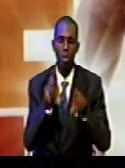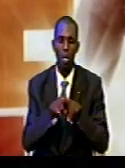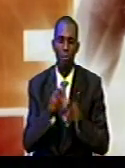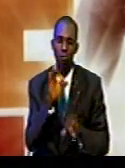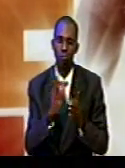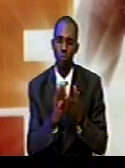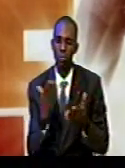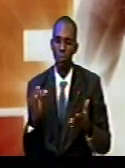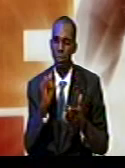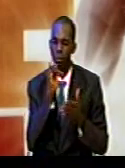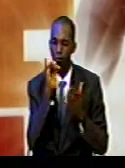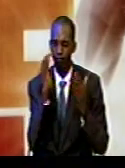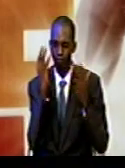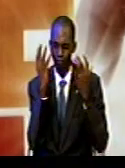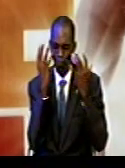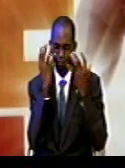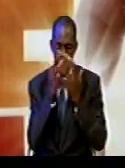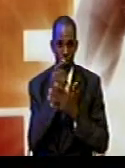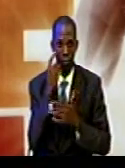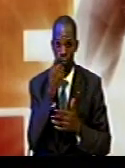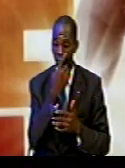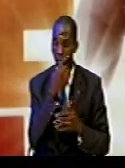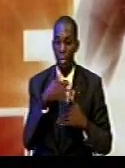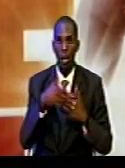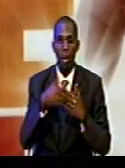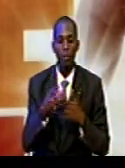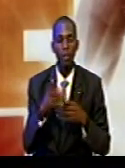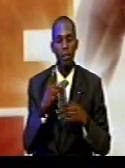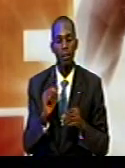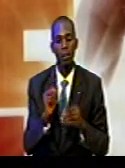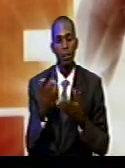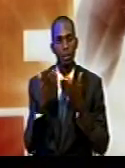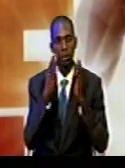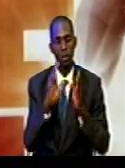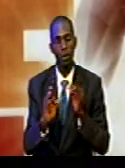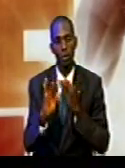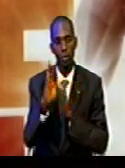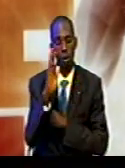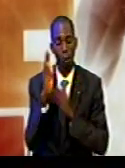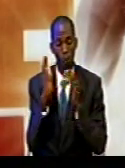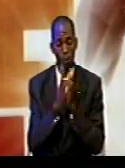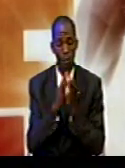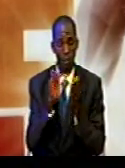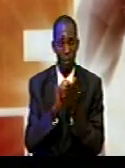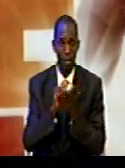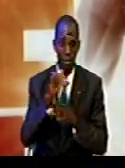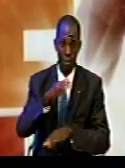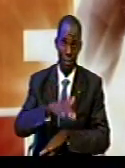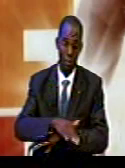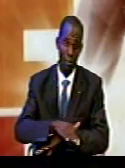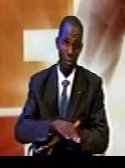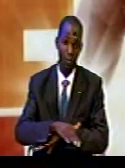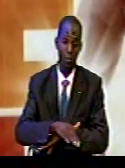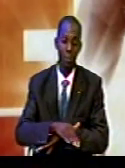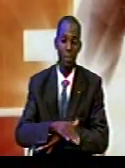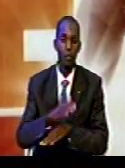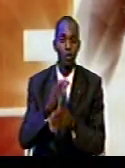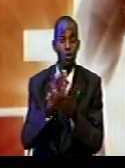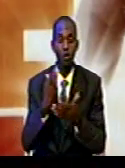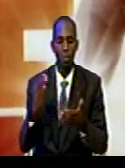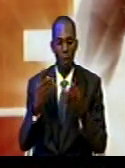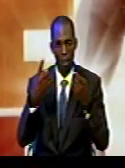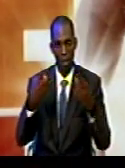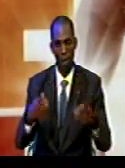reading, it's like something is covering my eye. So after the servant of God